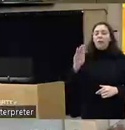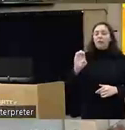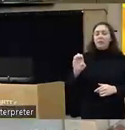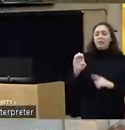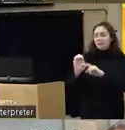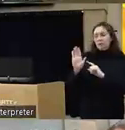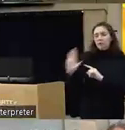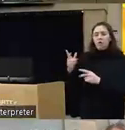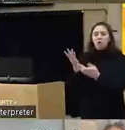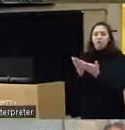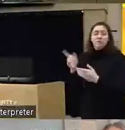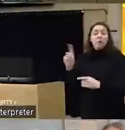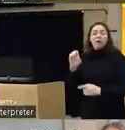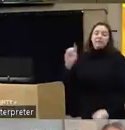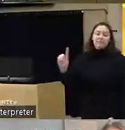and inpatient.